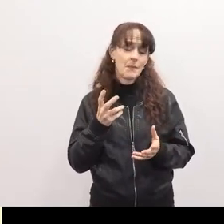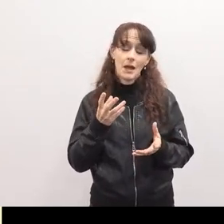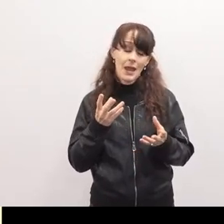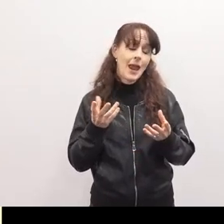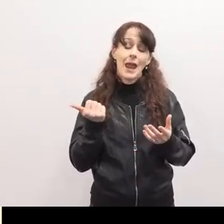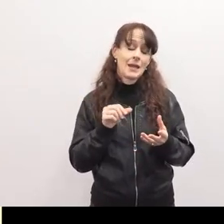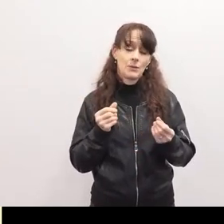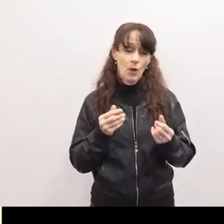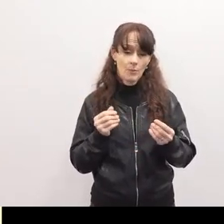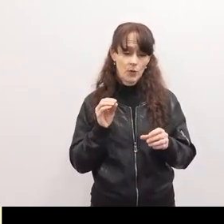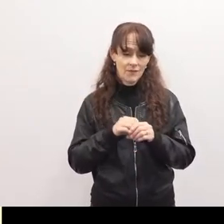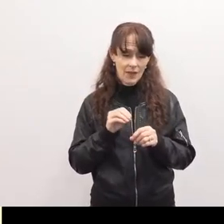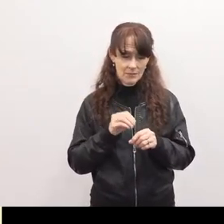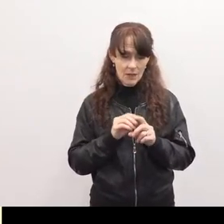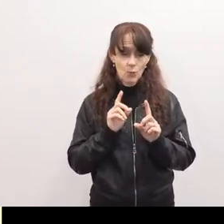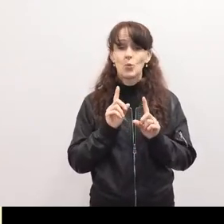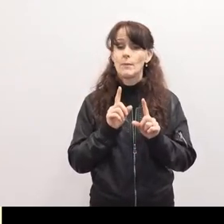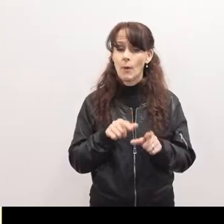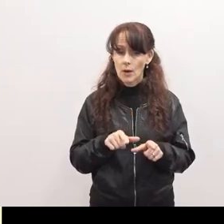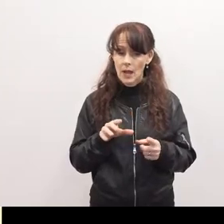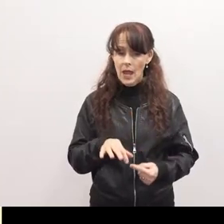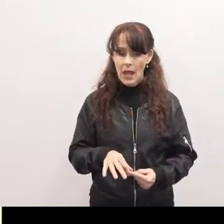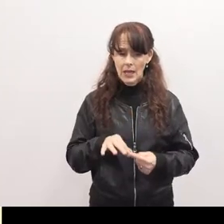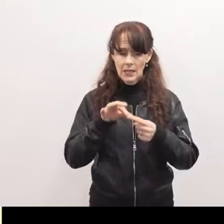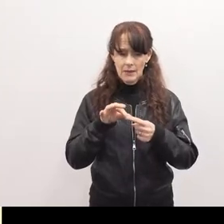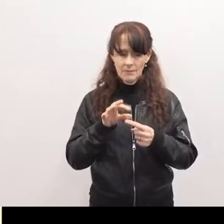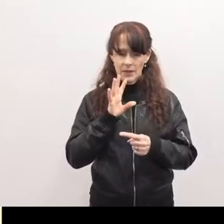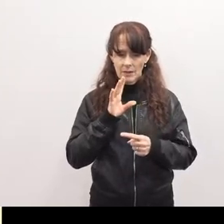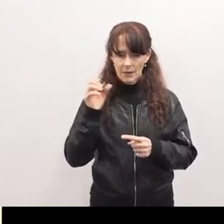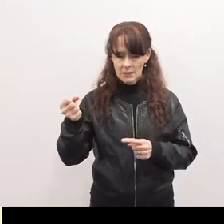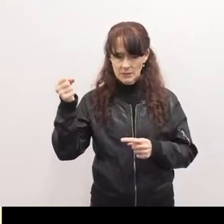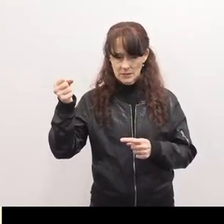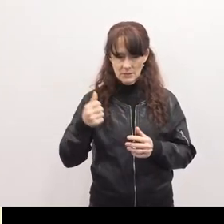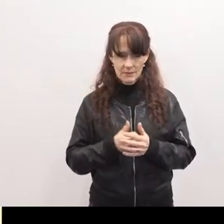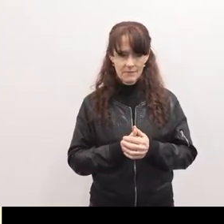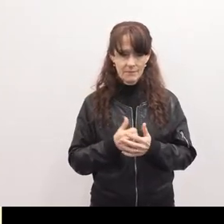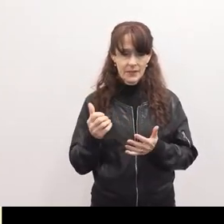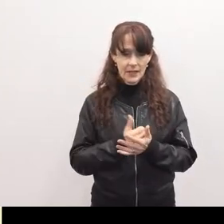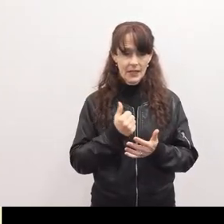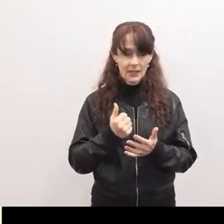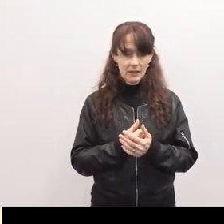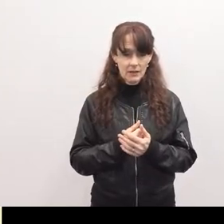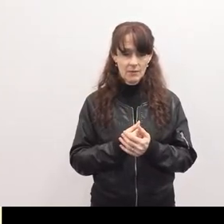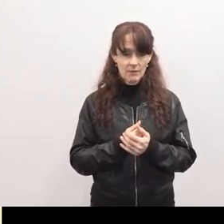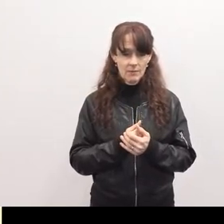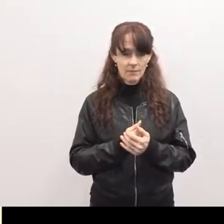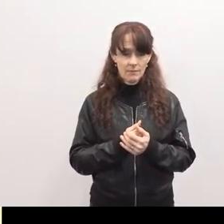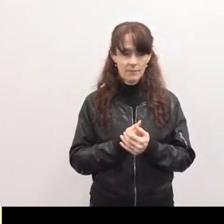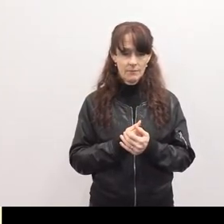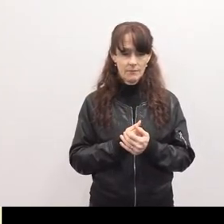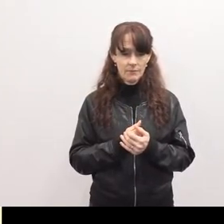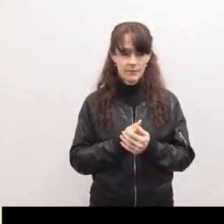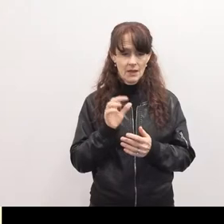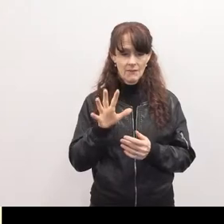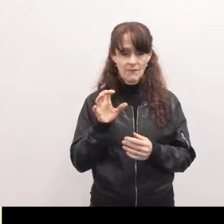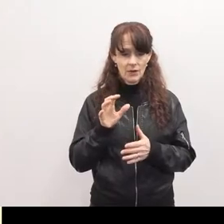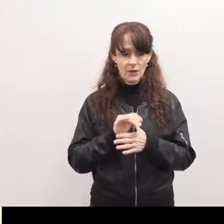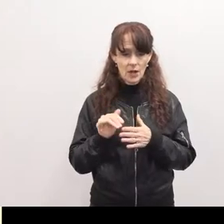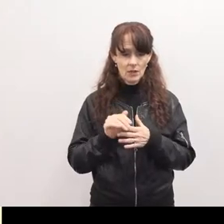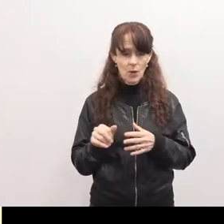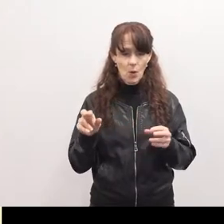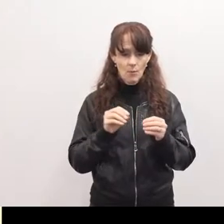investment has to be reported, but there's exceptions, and I'll talk about that in a second. Your income source of